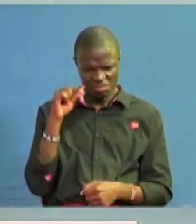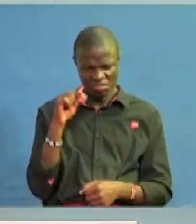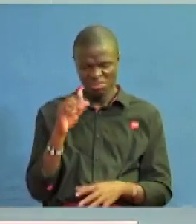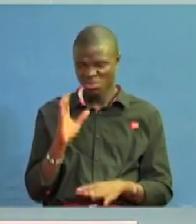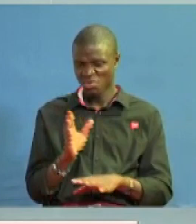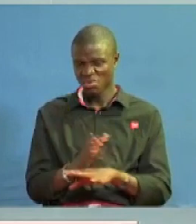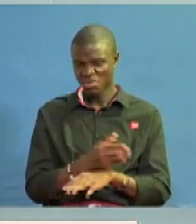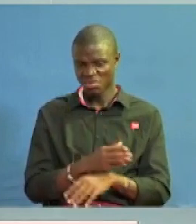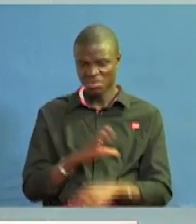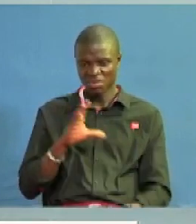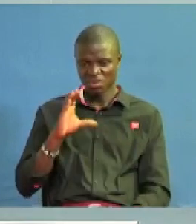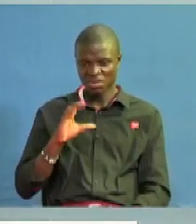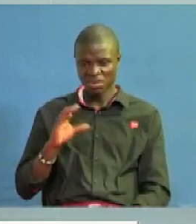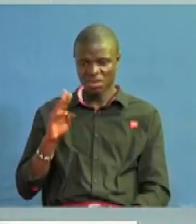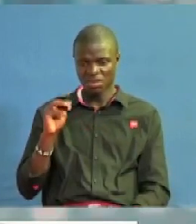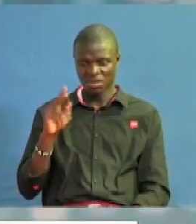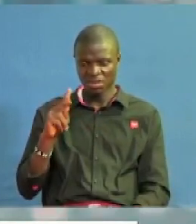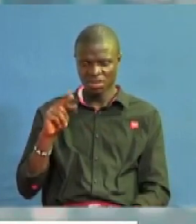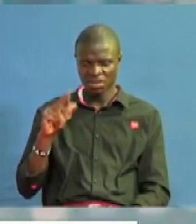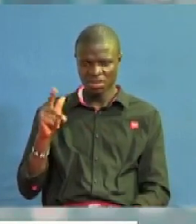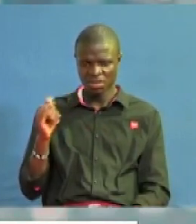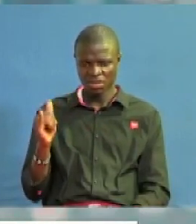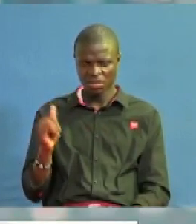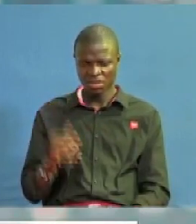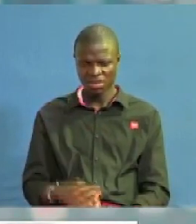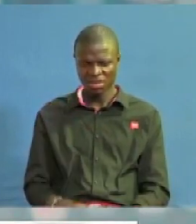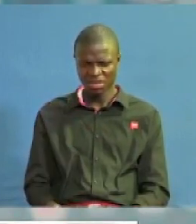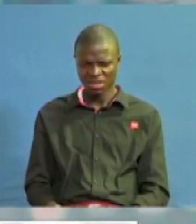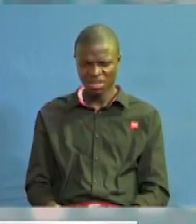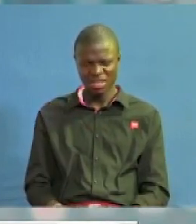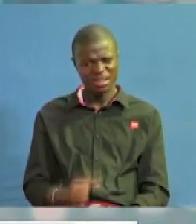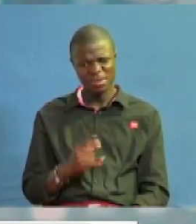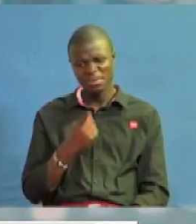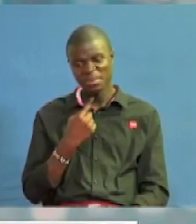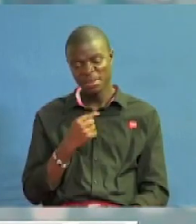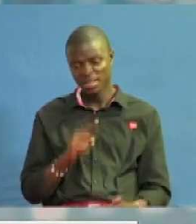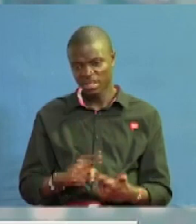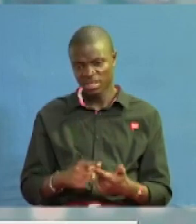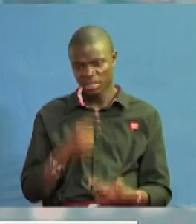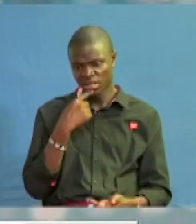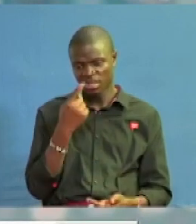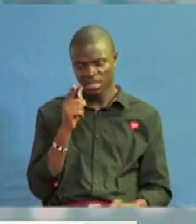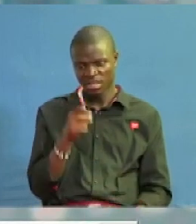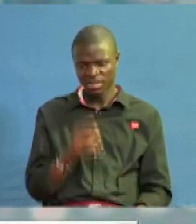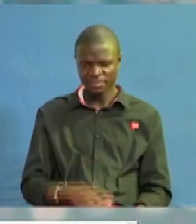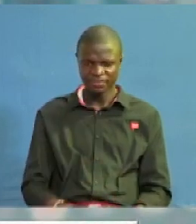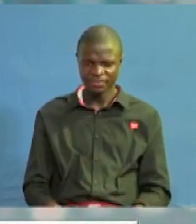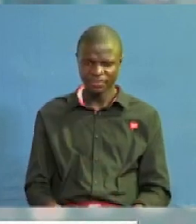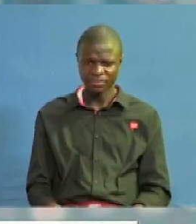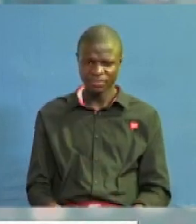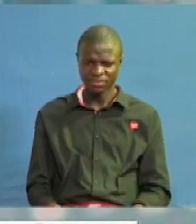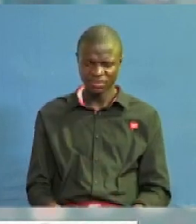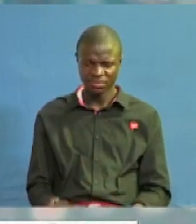purposes of trading in the stock market? All right, good. I like to say this: when you are choosing the companies to buy